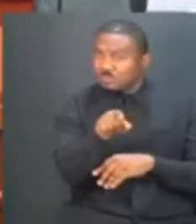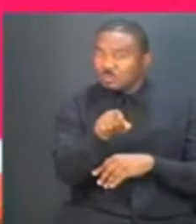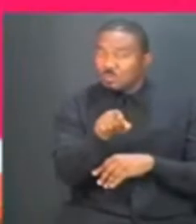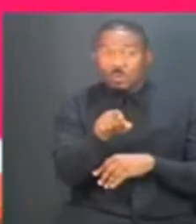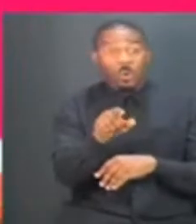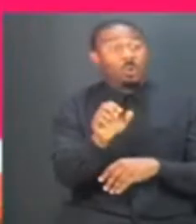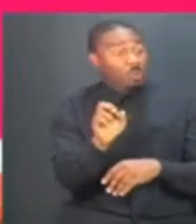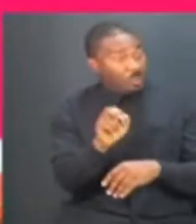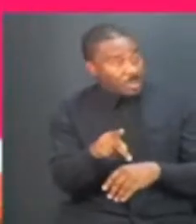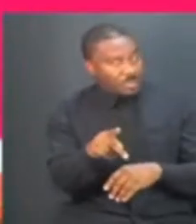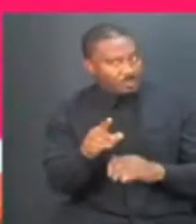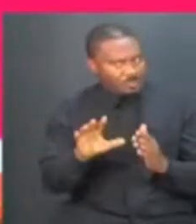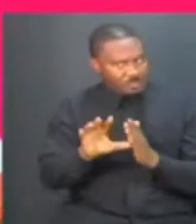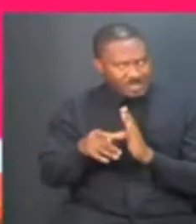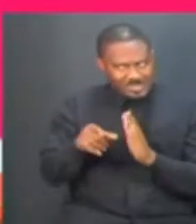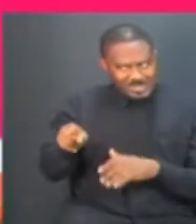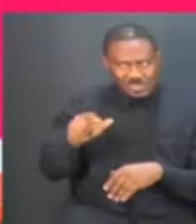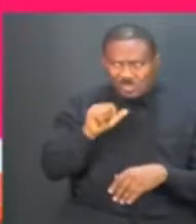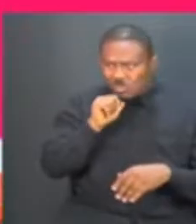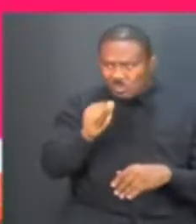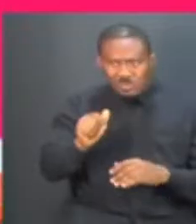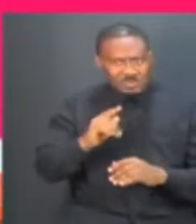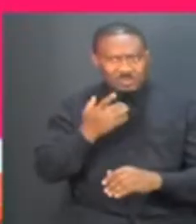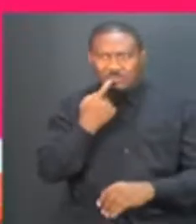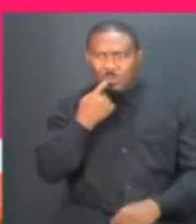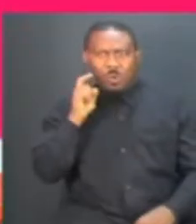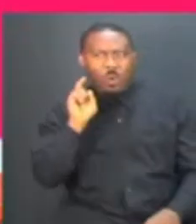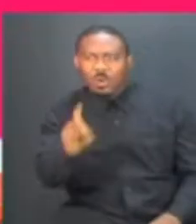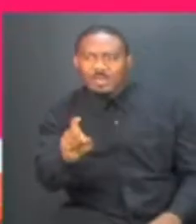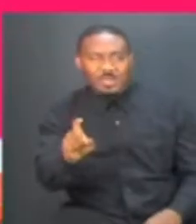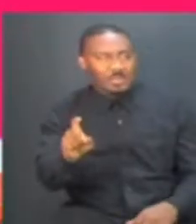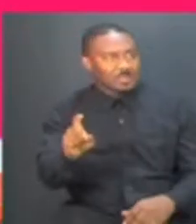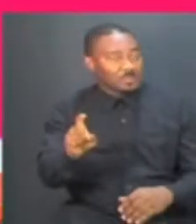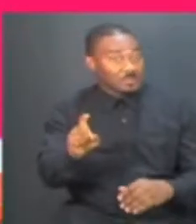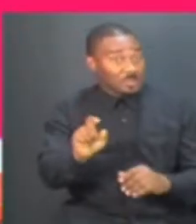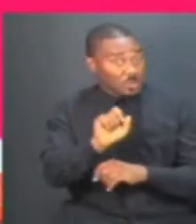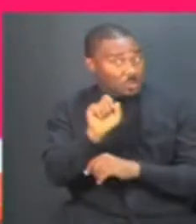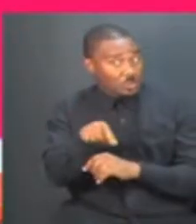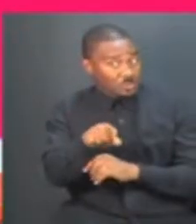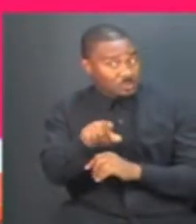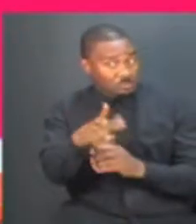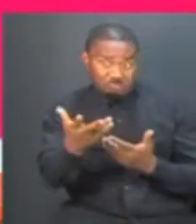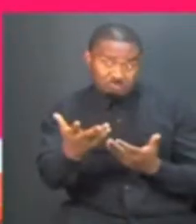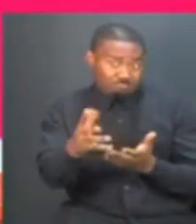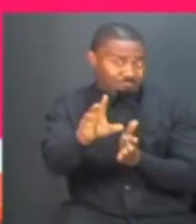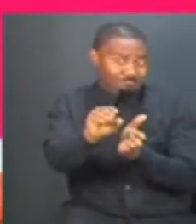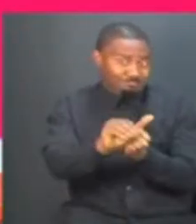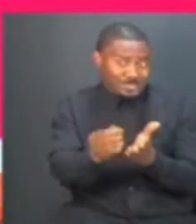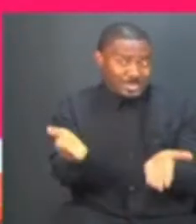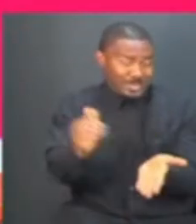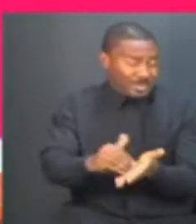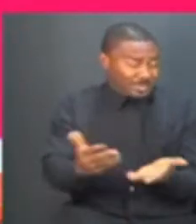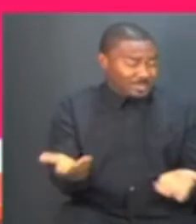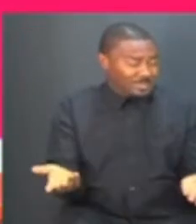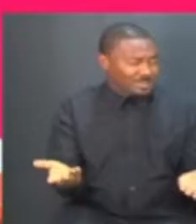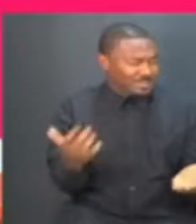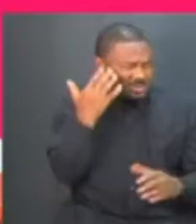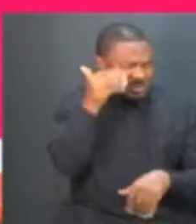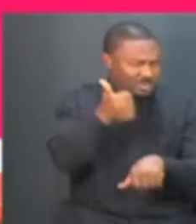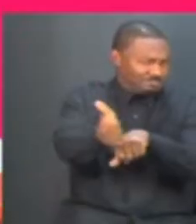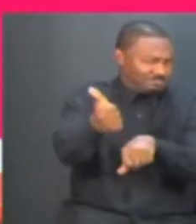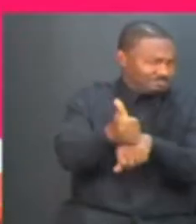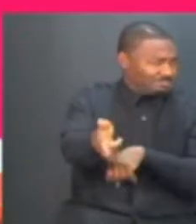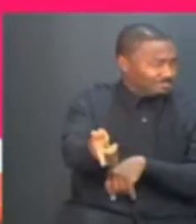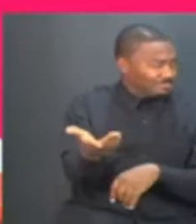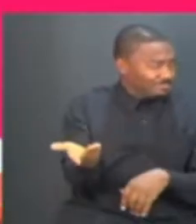question should be recaptured. Why are you faulting the vote and proceedings? The speaker,